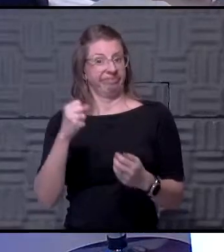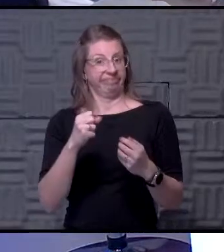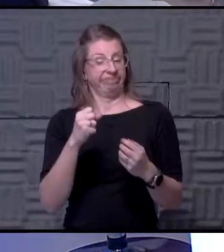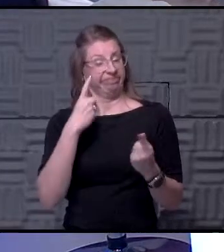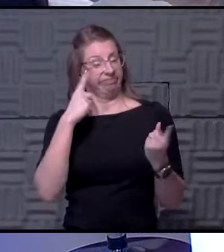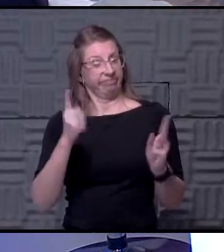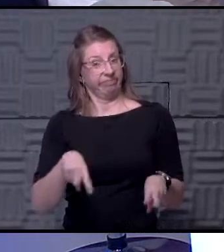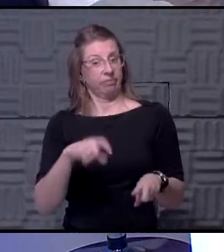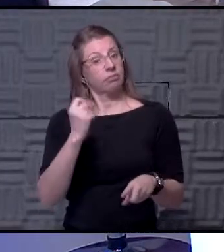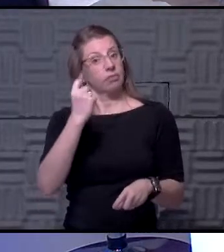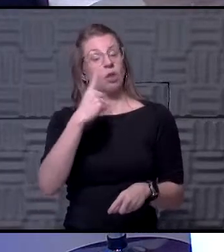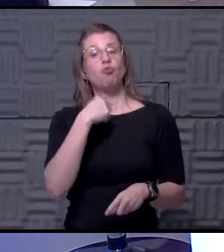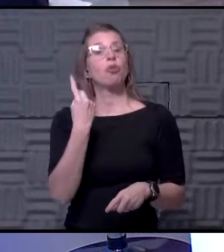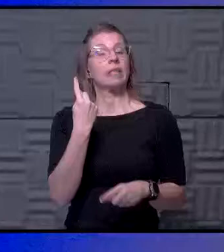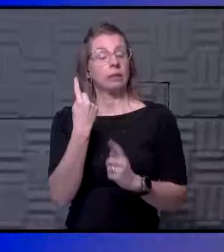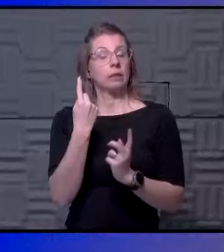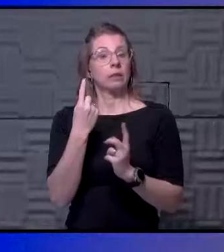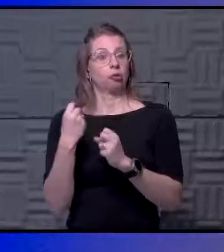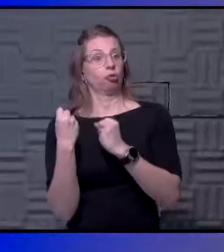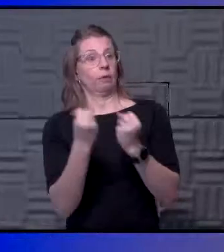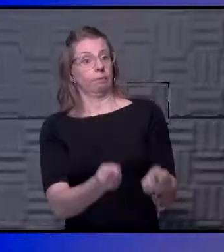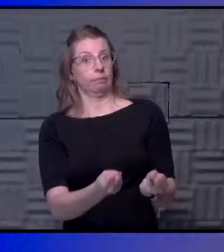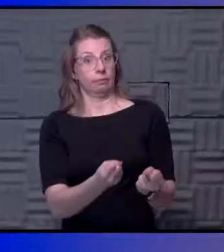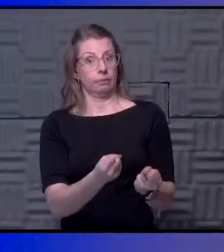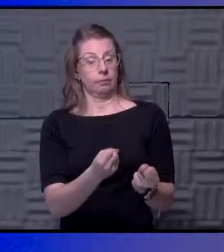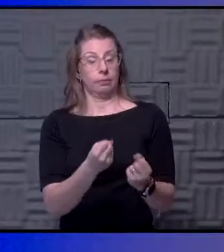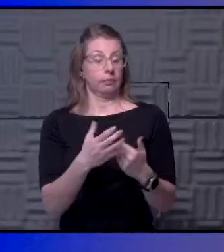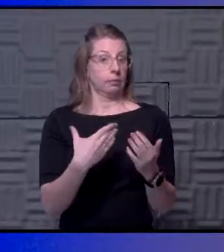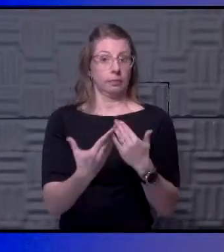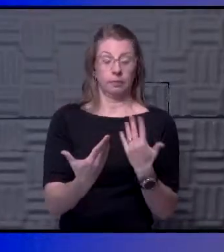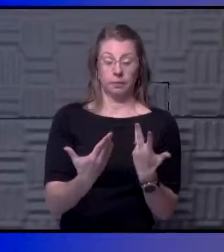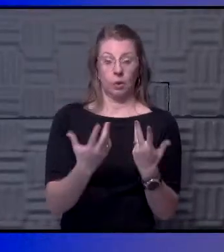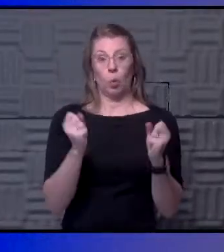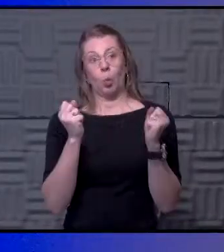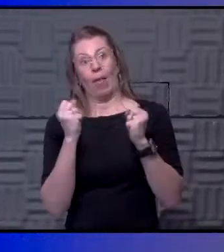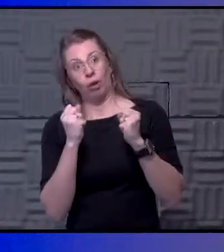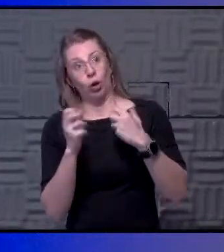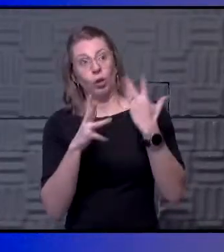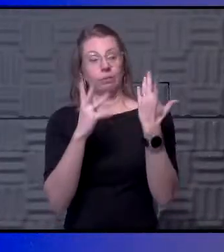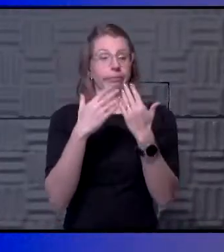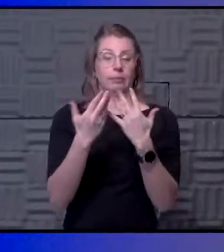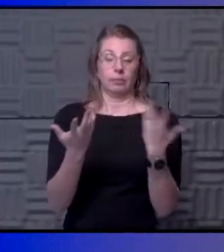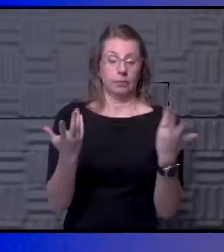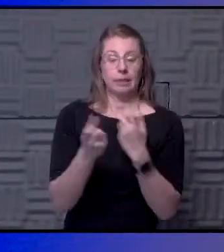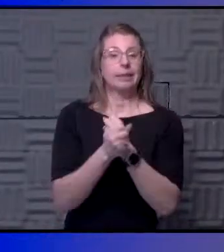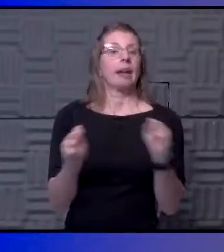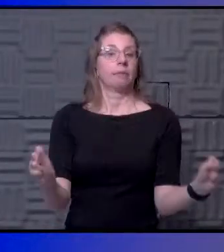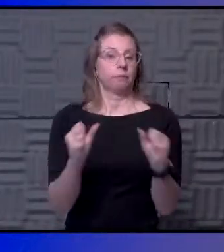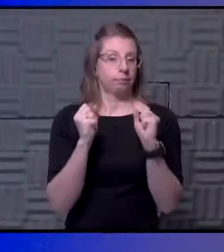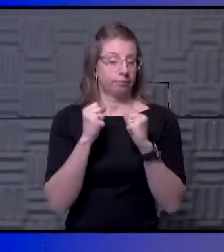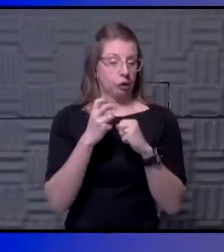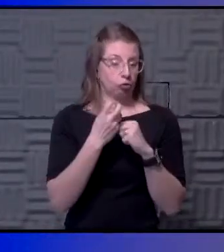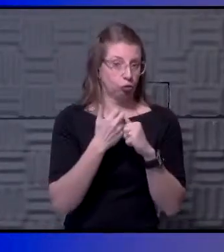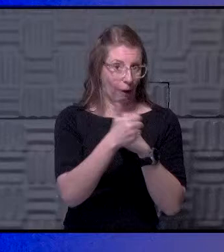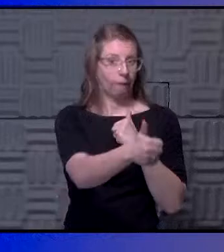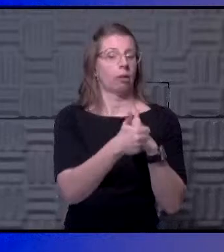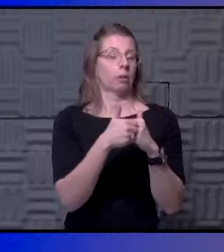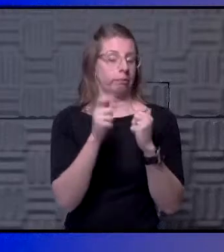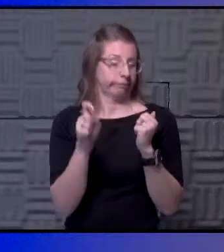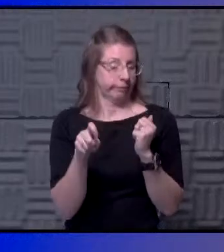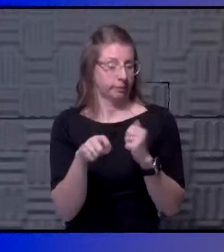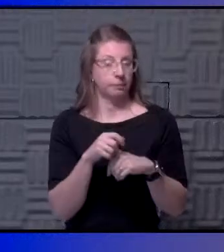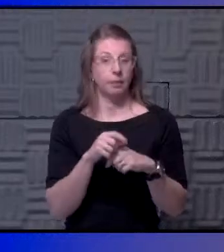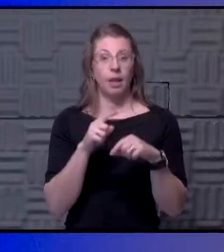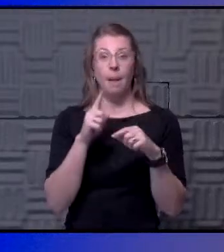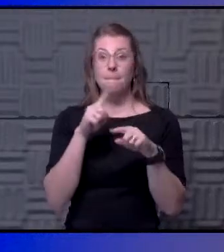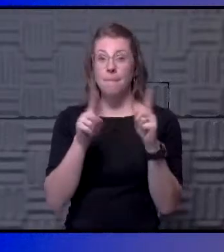is, understand the risk of where you have to go and getting there, weather, whatnot, be safe when traveling, do all those things. But I think if you're